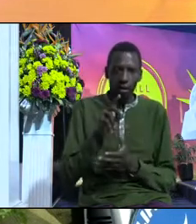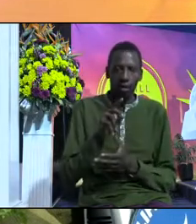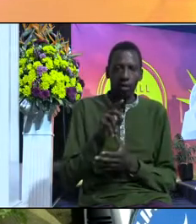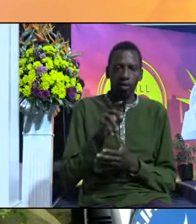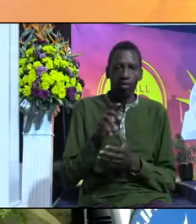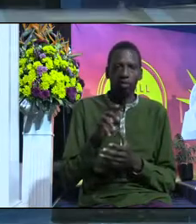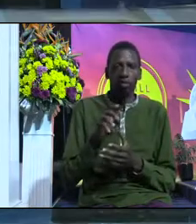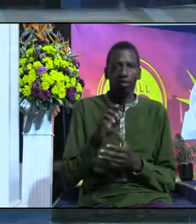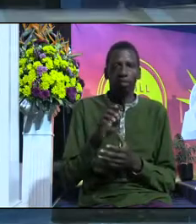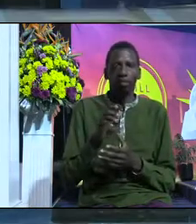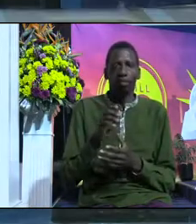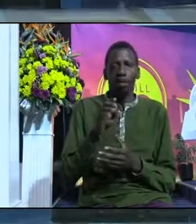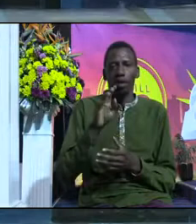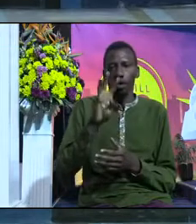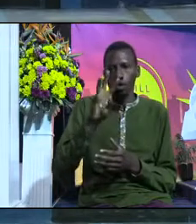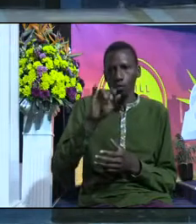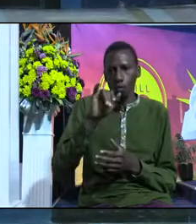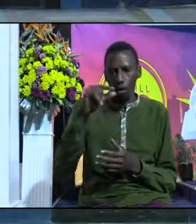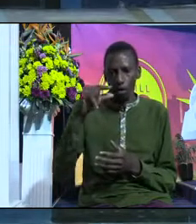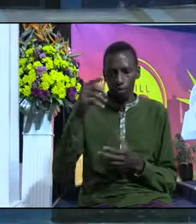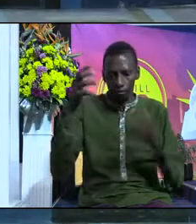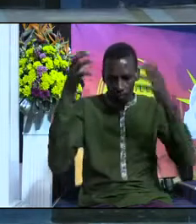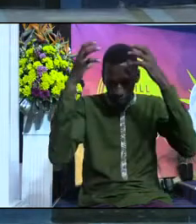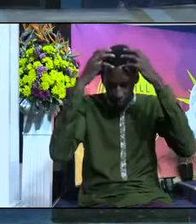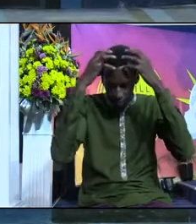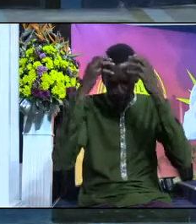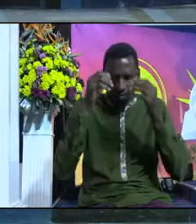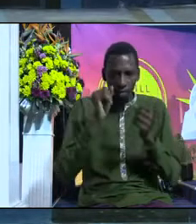Brazilian wig, made in China.